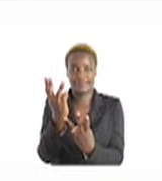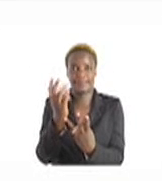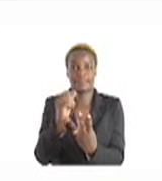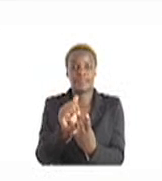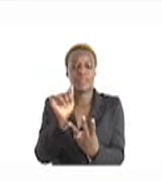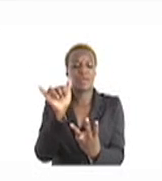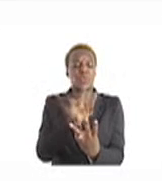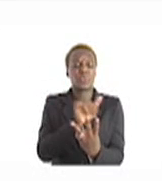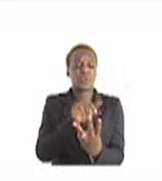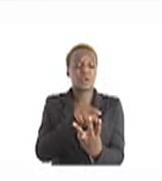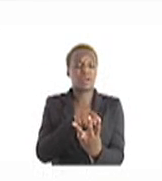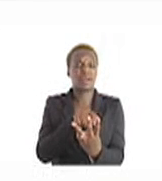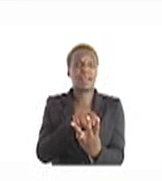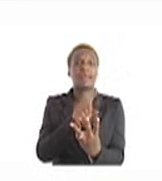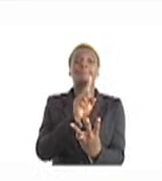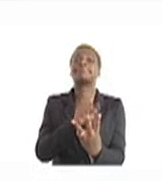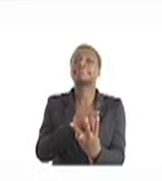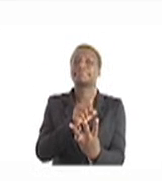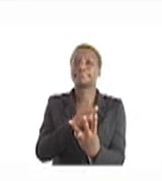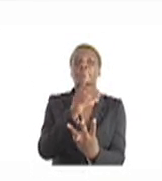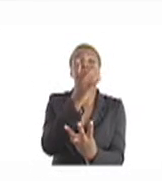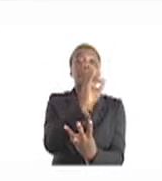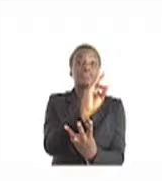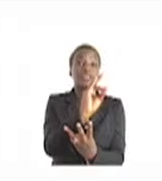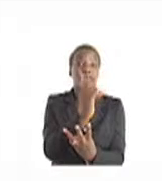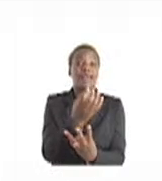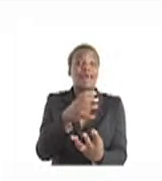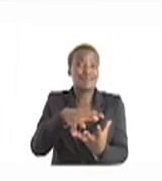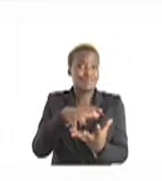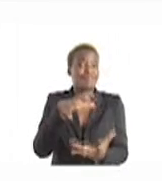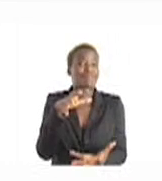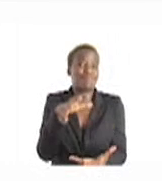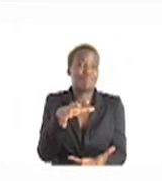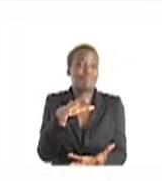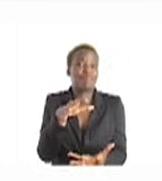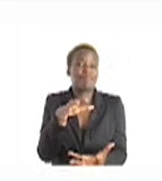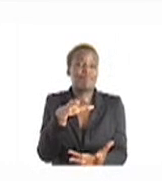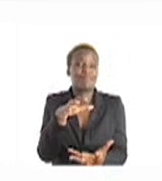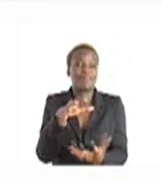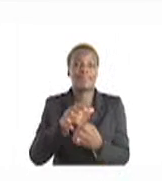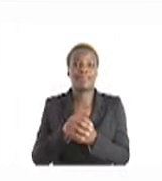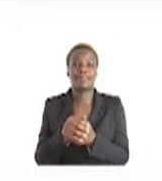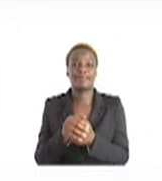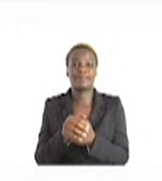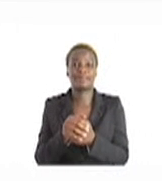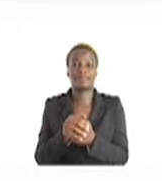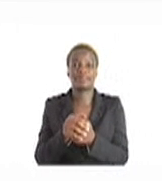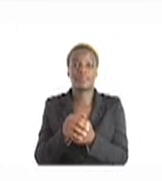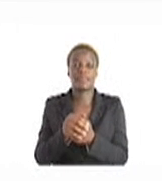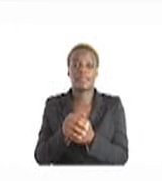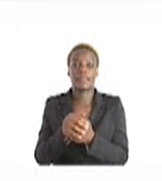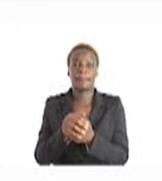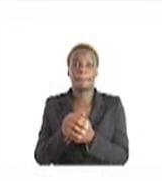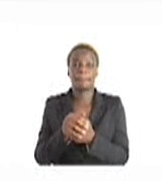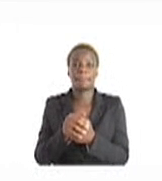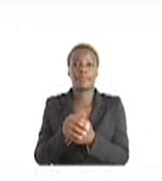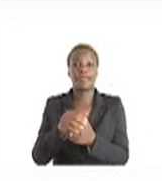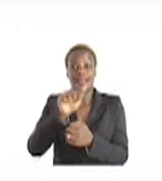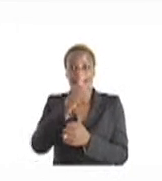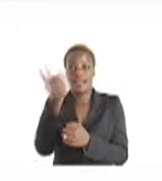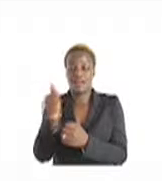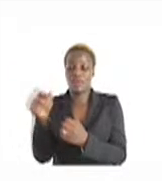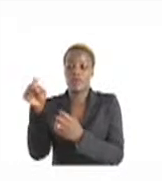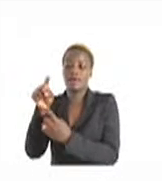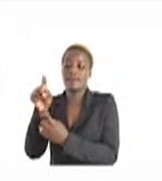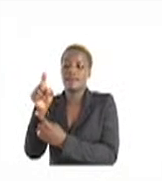with the 7 is the biggest one. All right, let's quickly look also on the next one. We have a 10, we